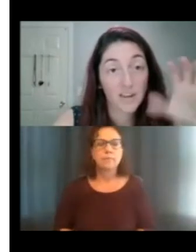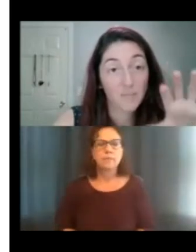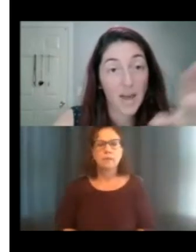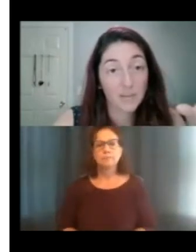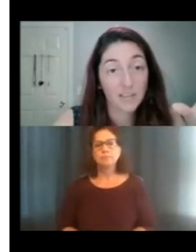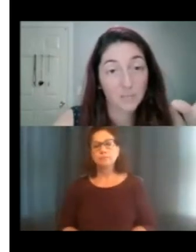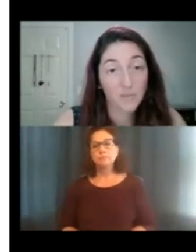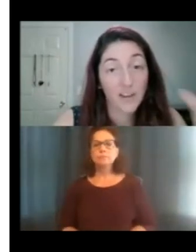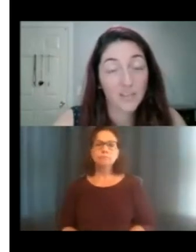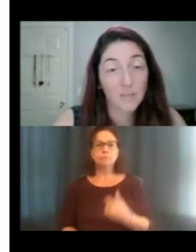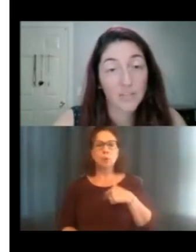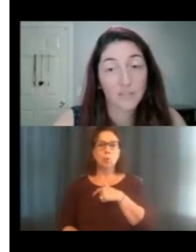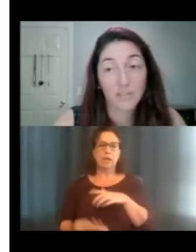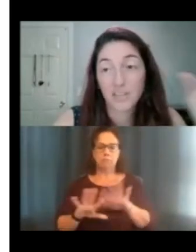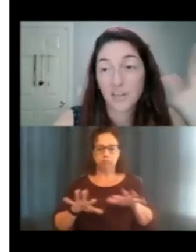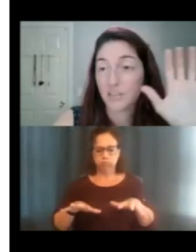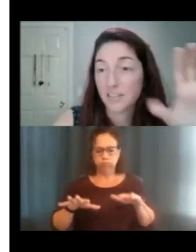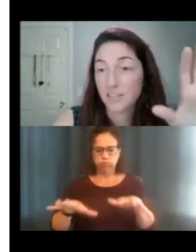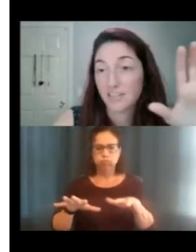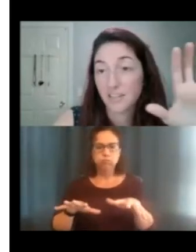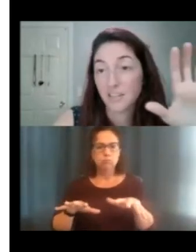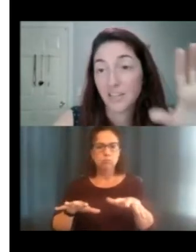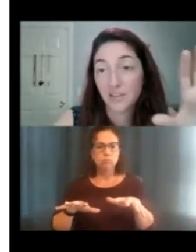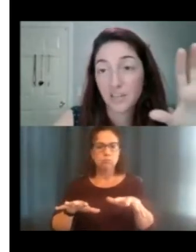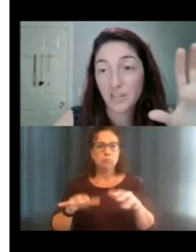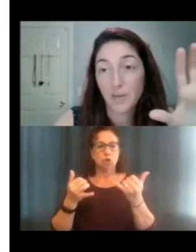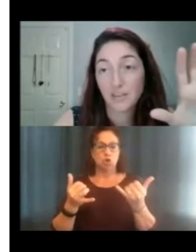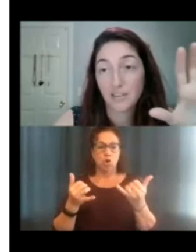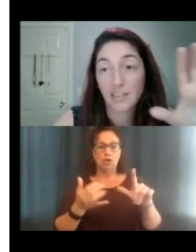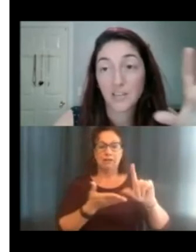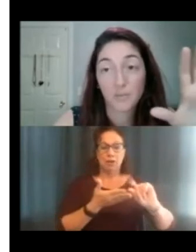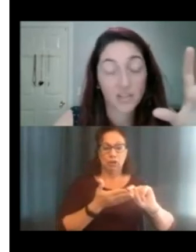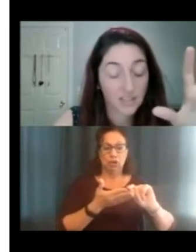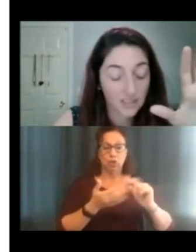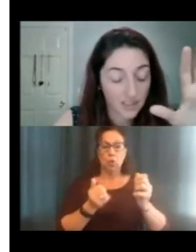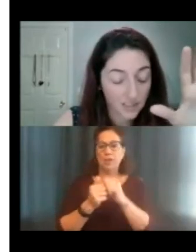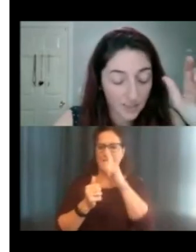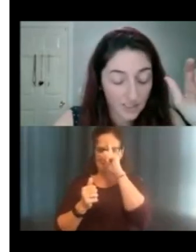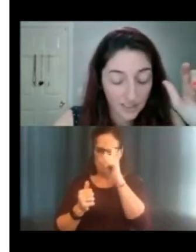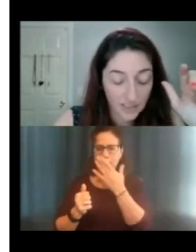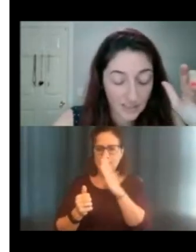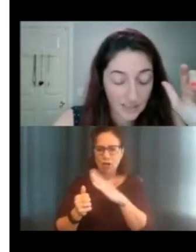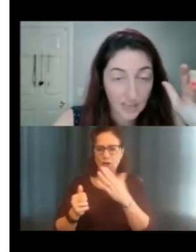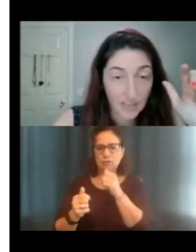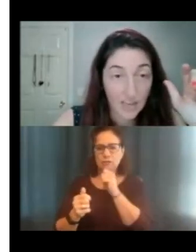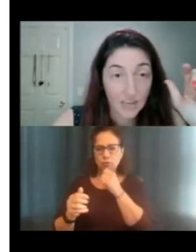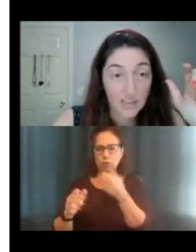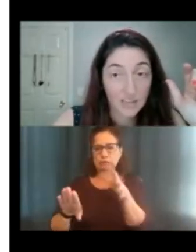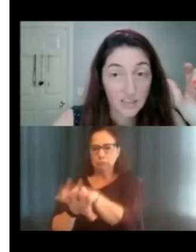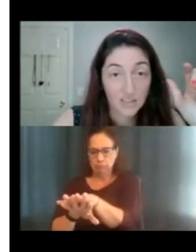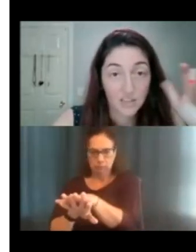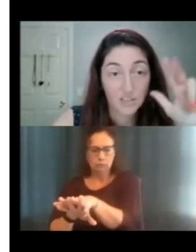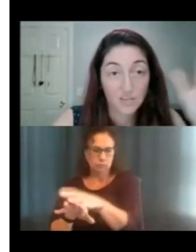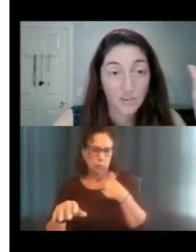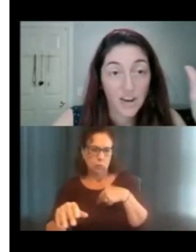So we kind of mapped the profile of nightmare sufferers onto the existing literature about sensory processing sensitivity.